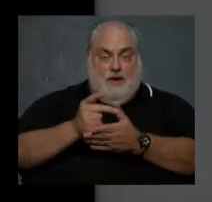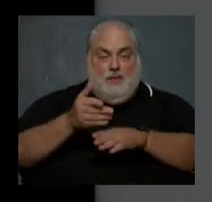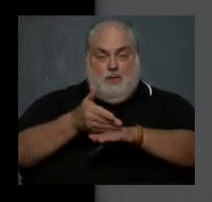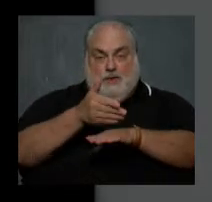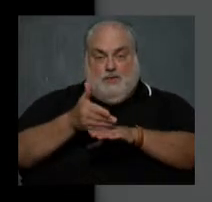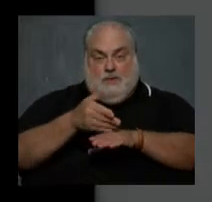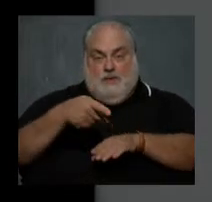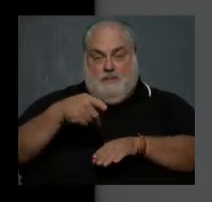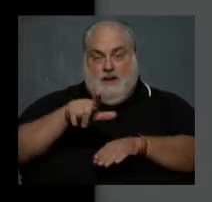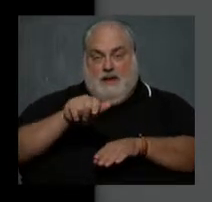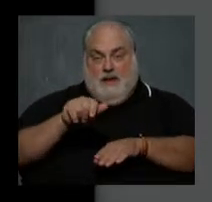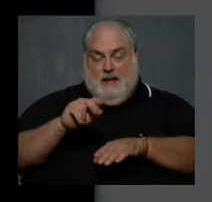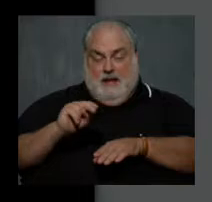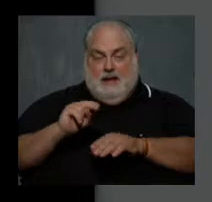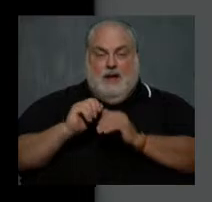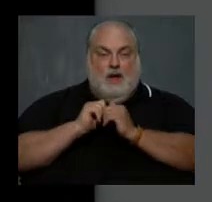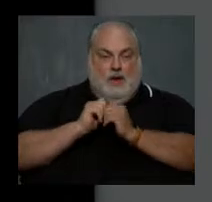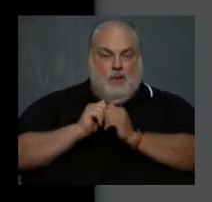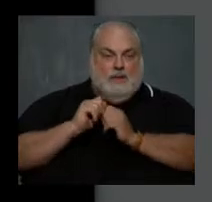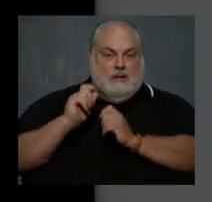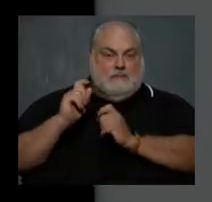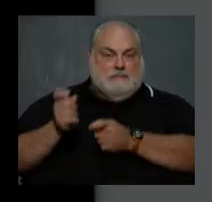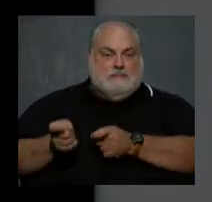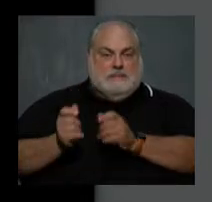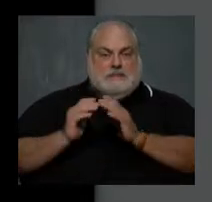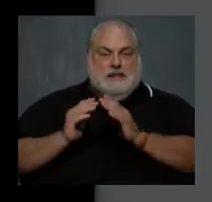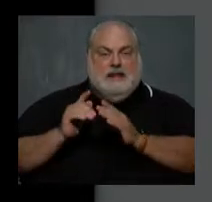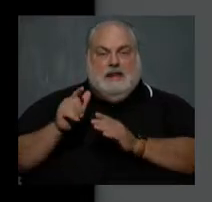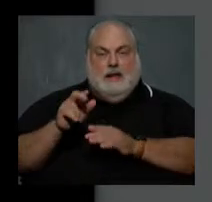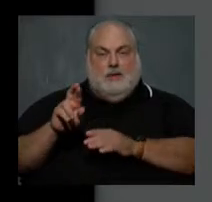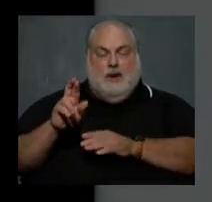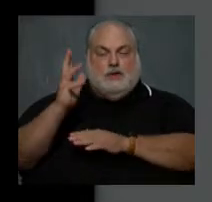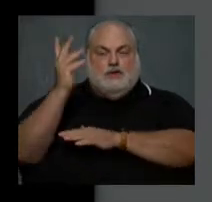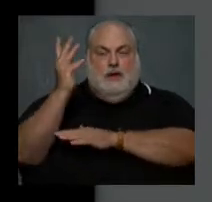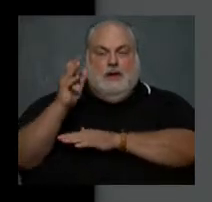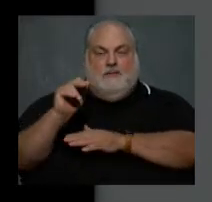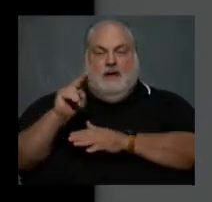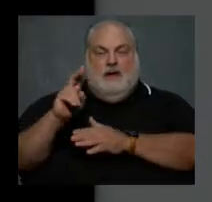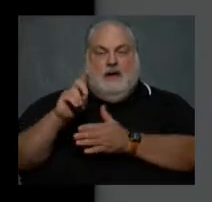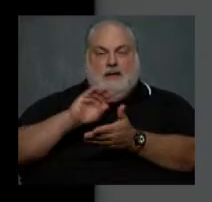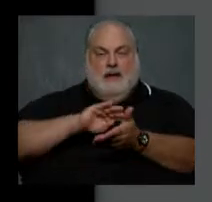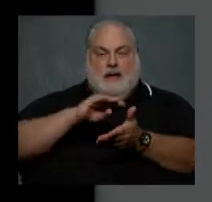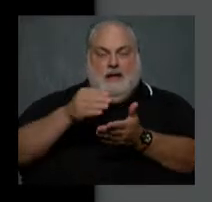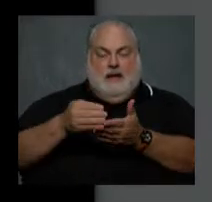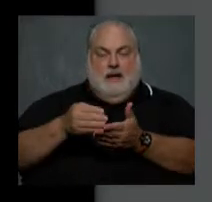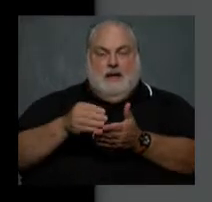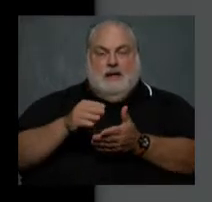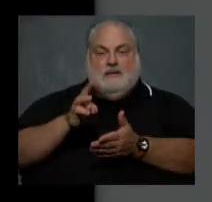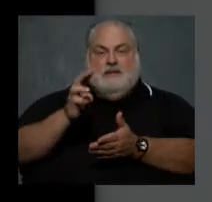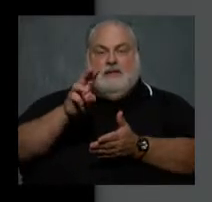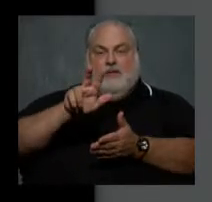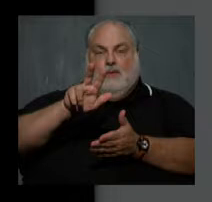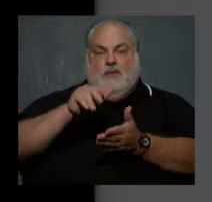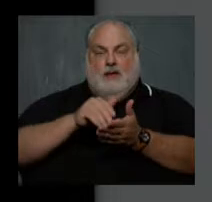restoration plan along with a contribution to the City of Little Rock Tree Fund in the amount of